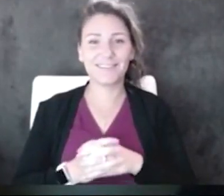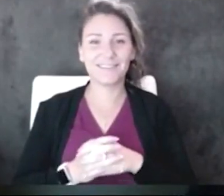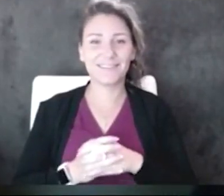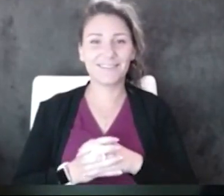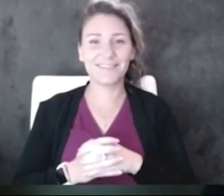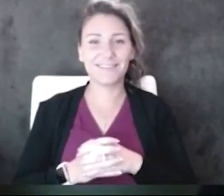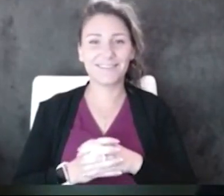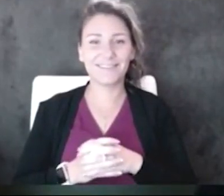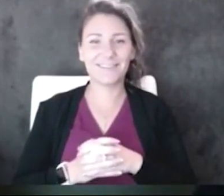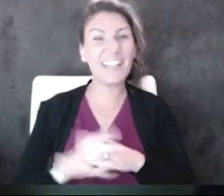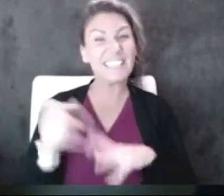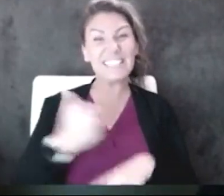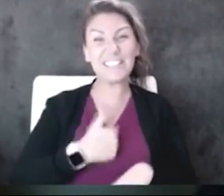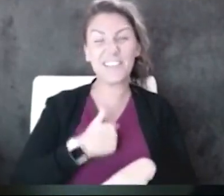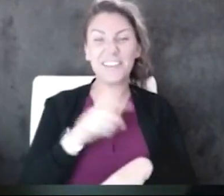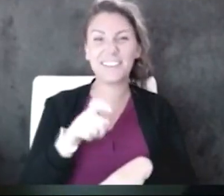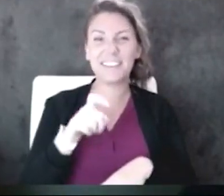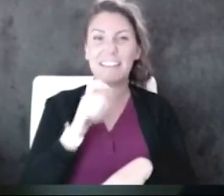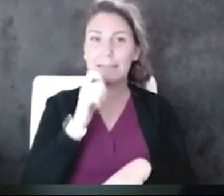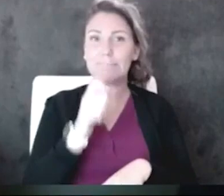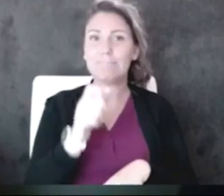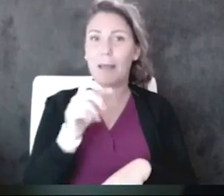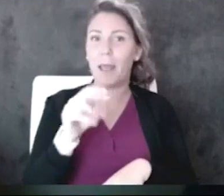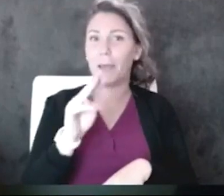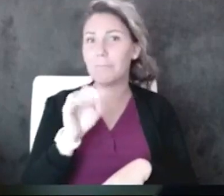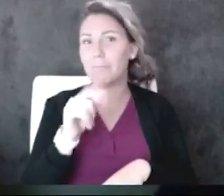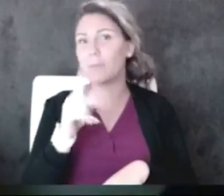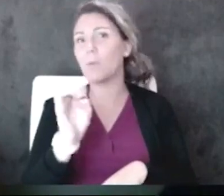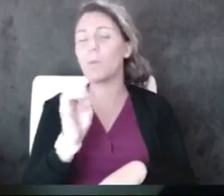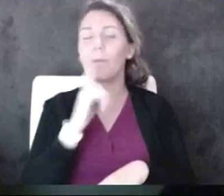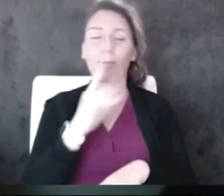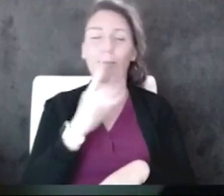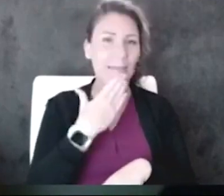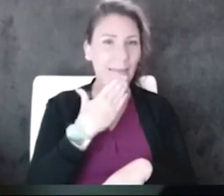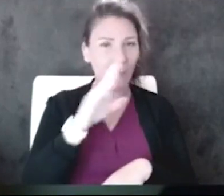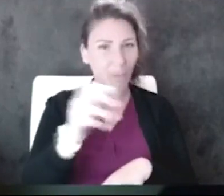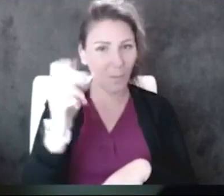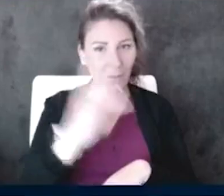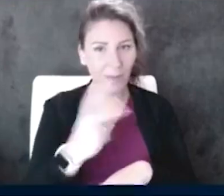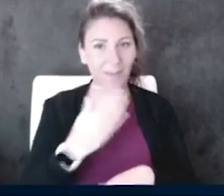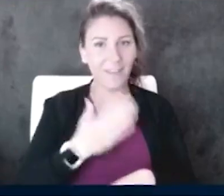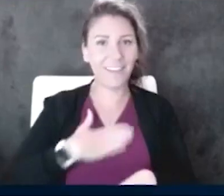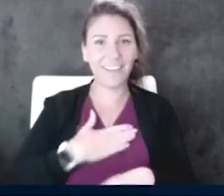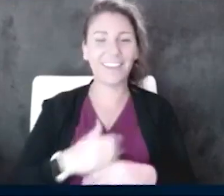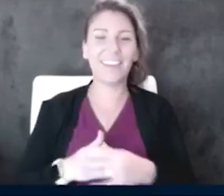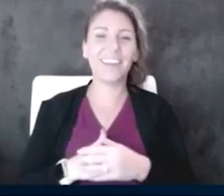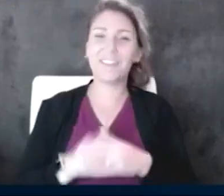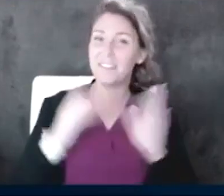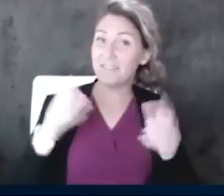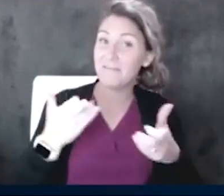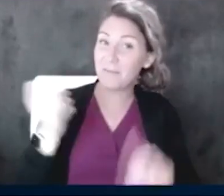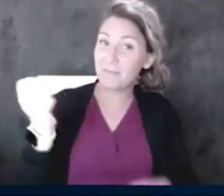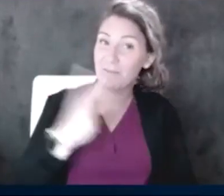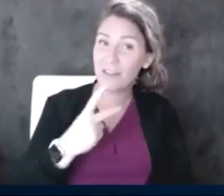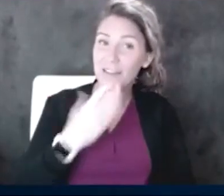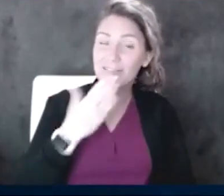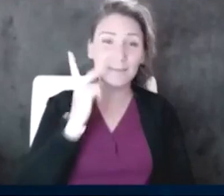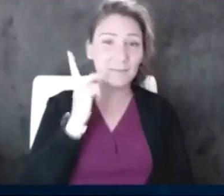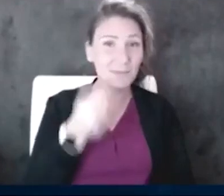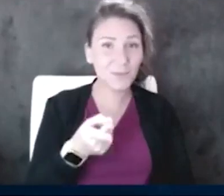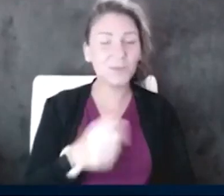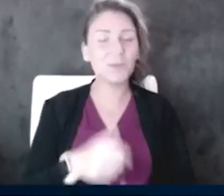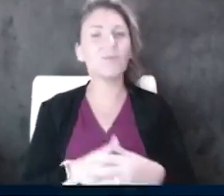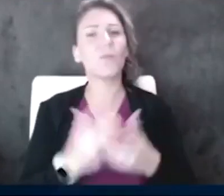I gotta unmute. I'm great. Thank you guys for having me back. I appreciate it. Welcome back, Chelsea. Yeah, good to see you. So I want to talk to you, first of all,